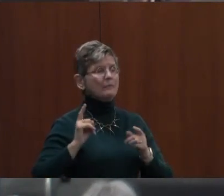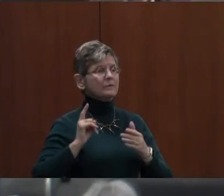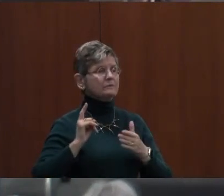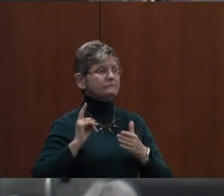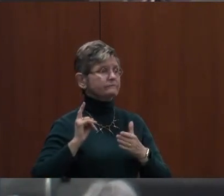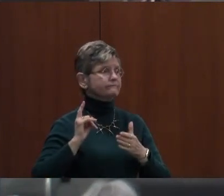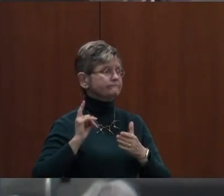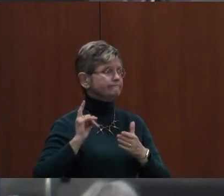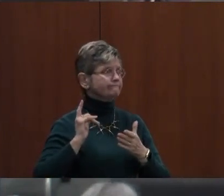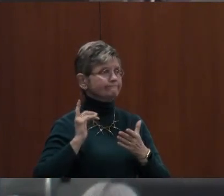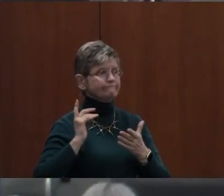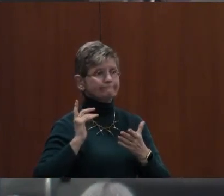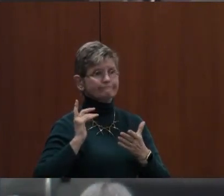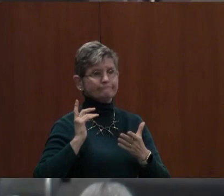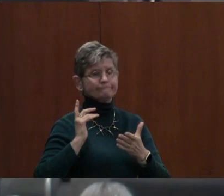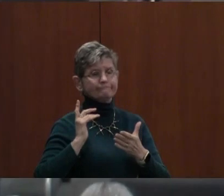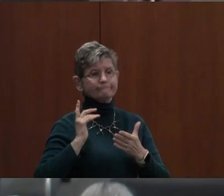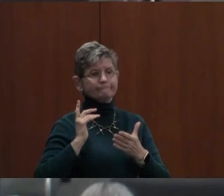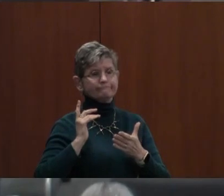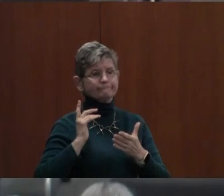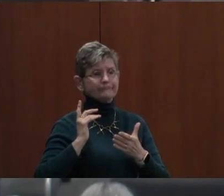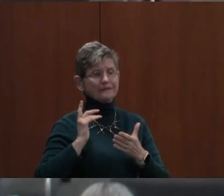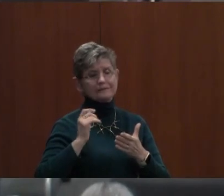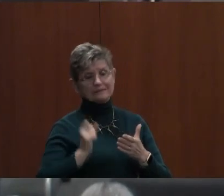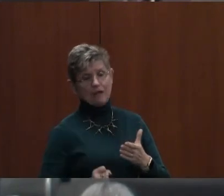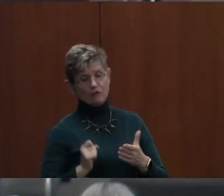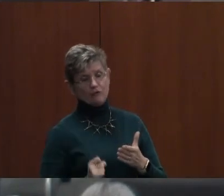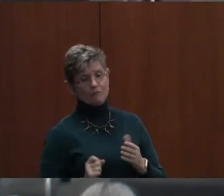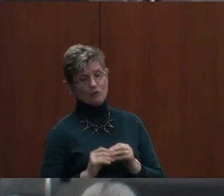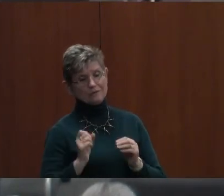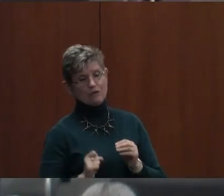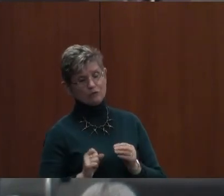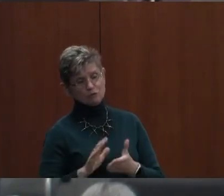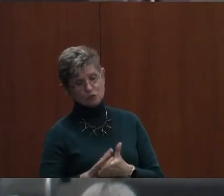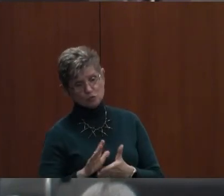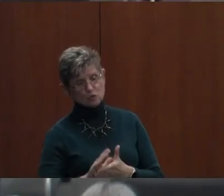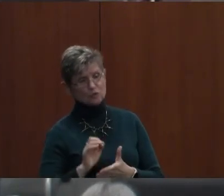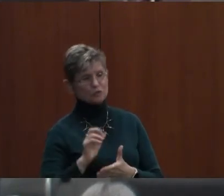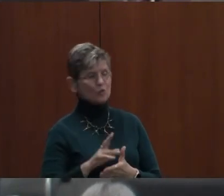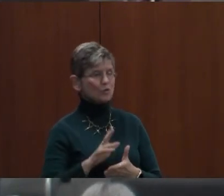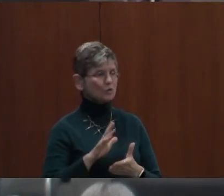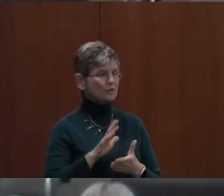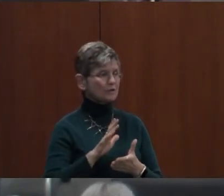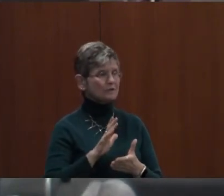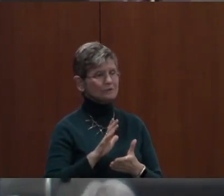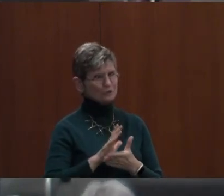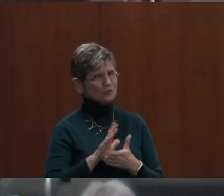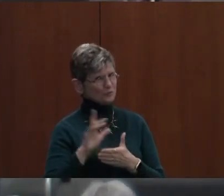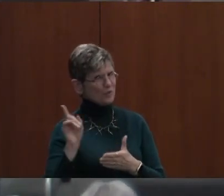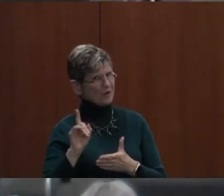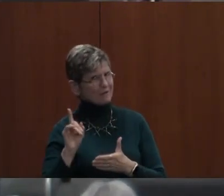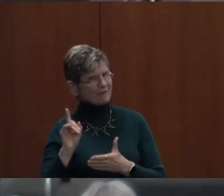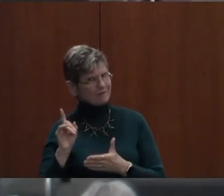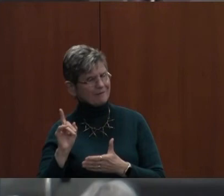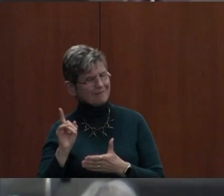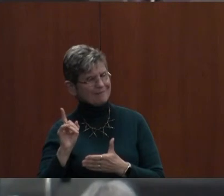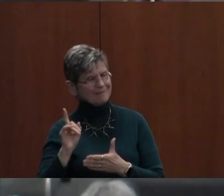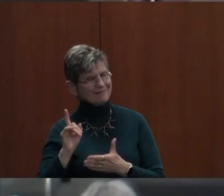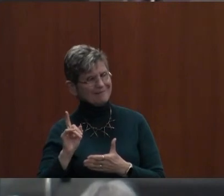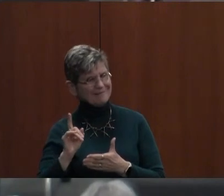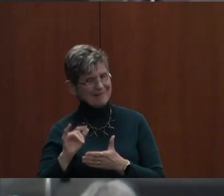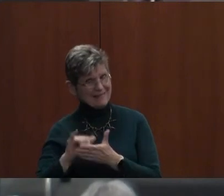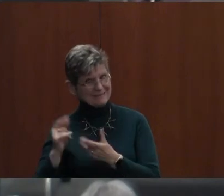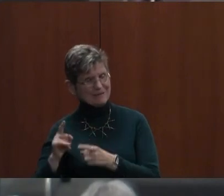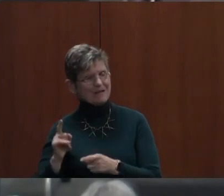at summit schools or schools that are known for it happening, it's now happening at schools